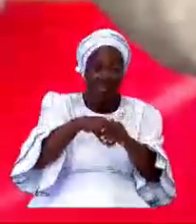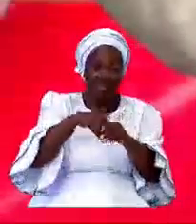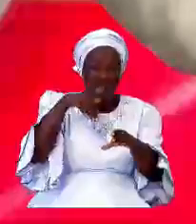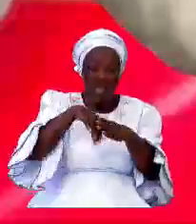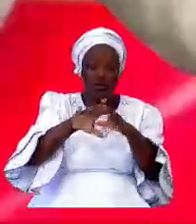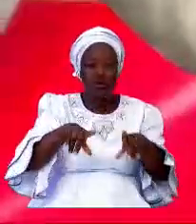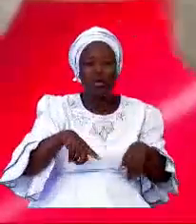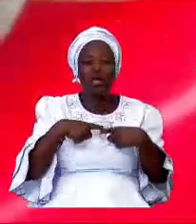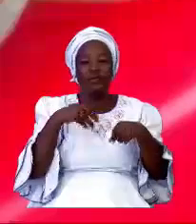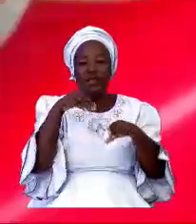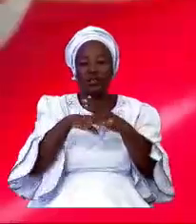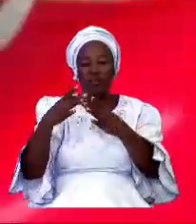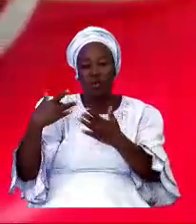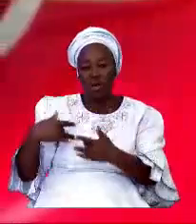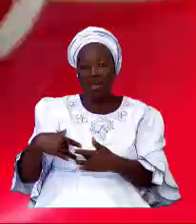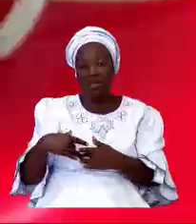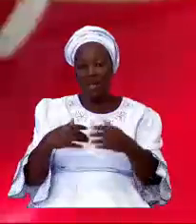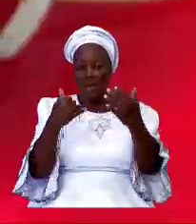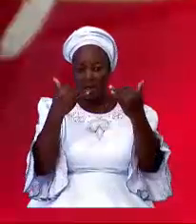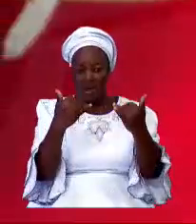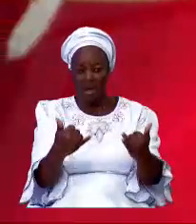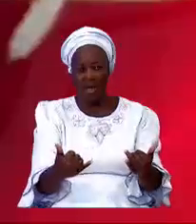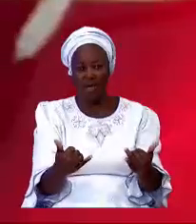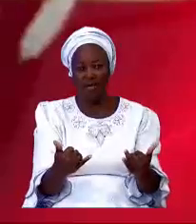renewal has come in.